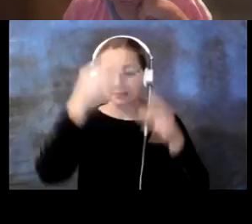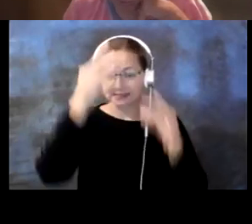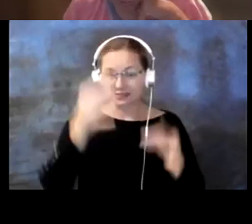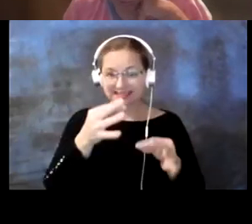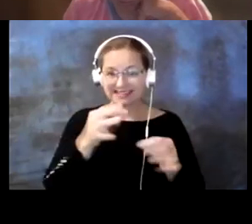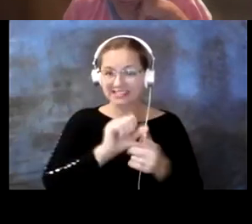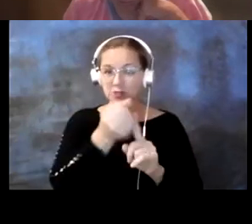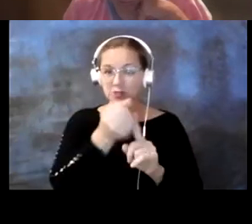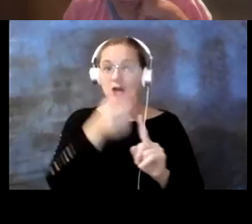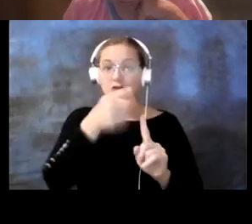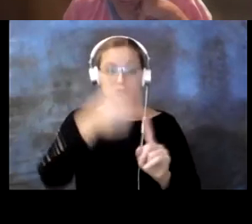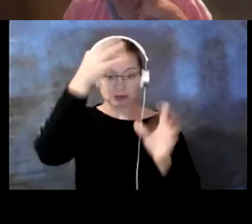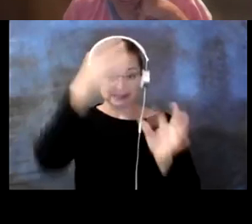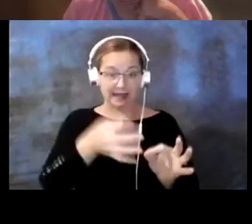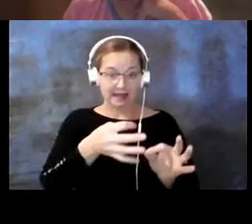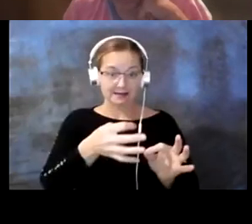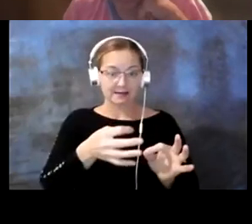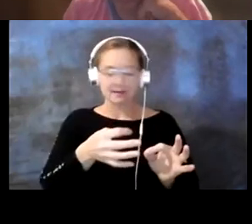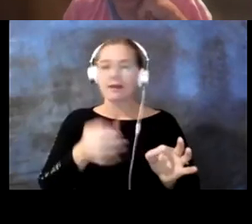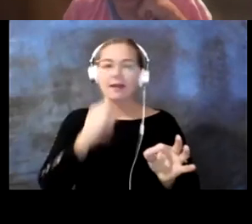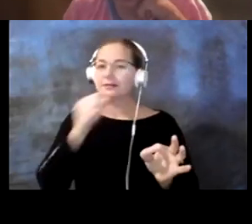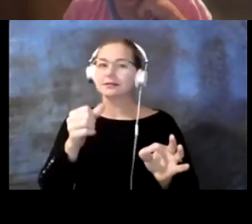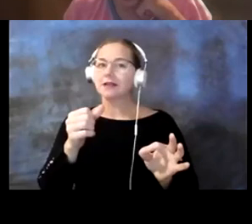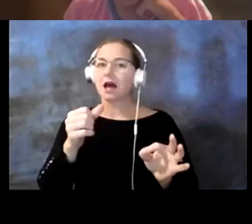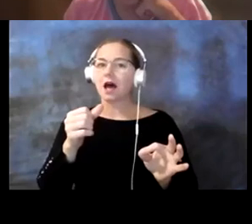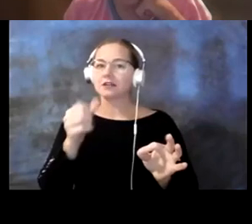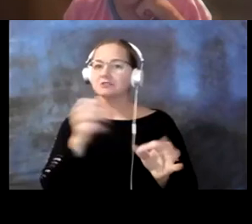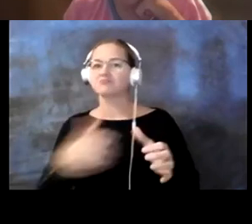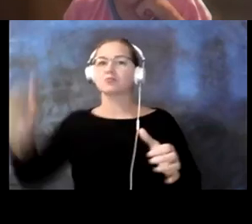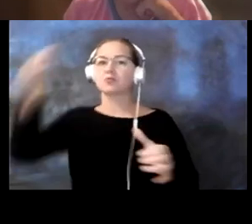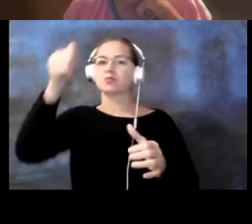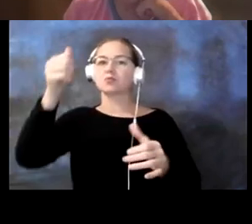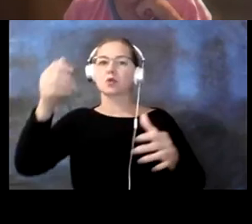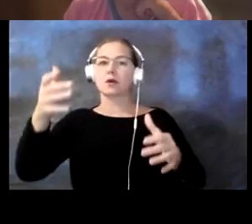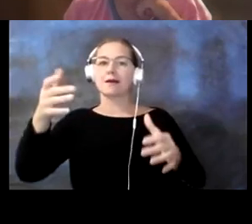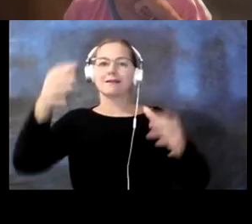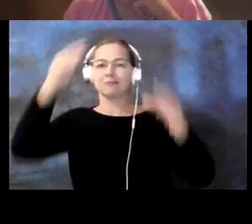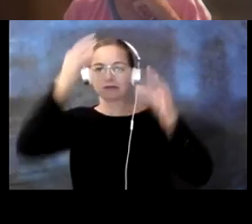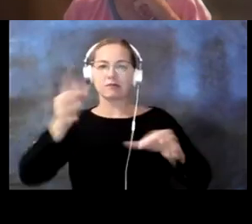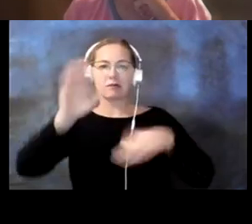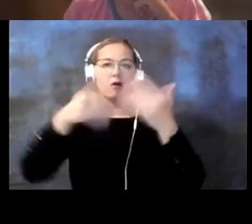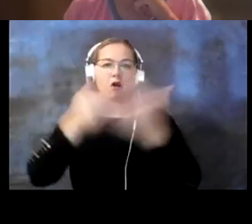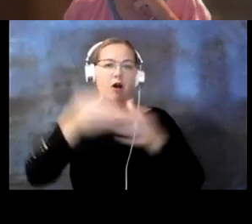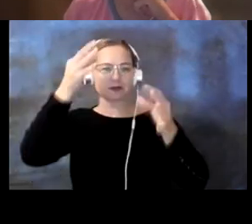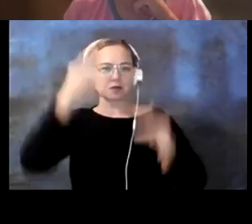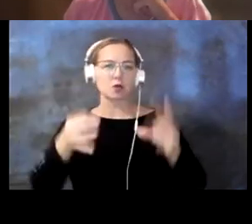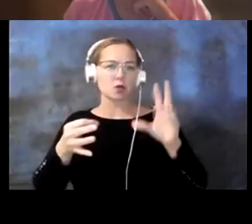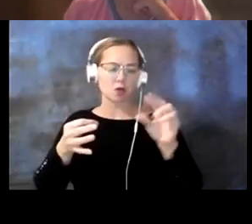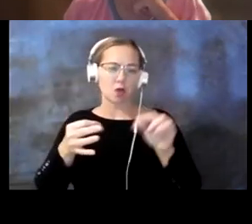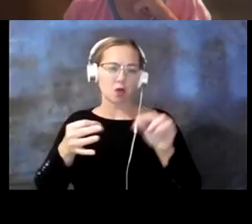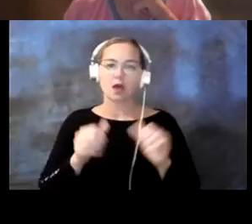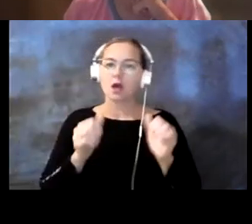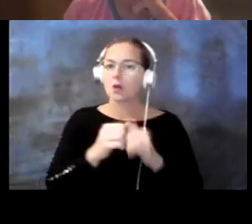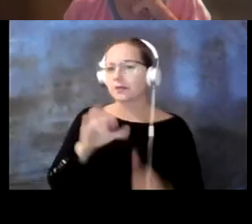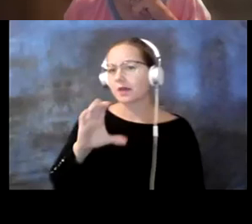circumstances that you decide upon. It's not a conservatorship, it's completely different. If you're under a conservatorship,